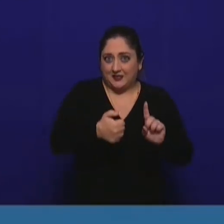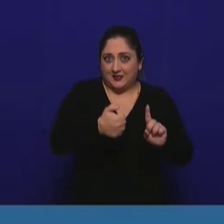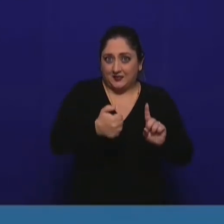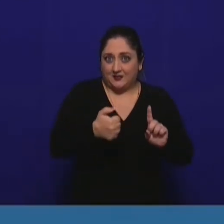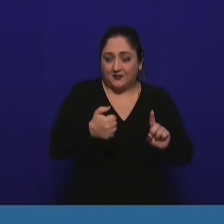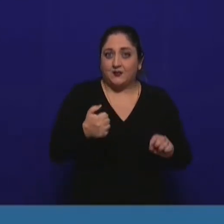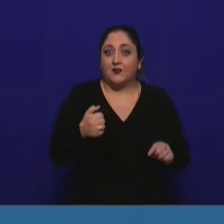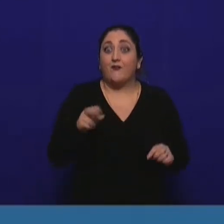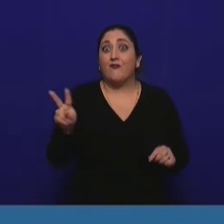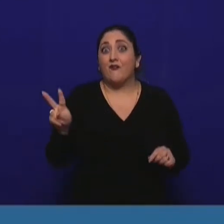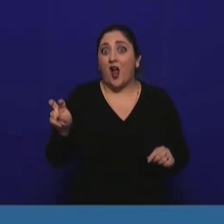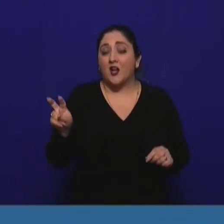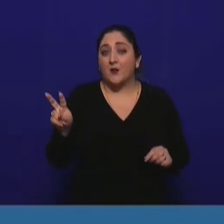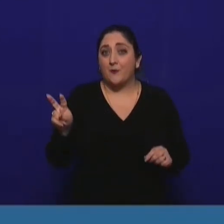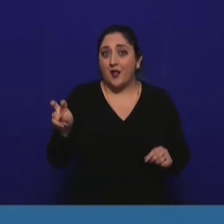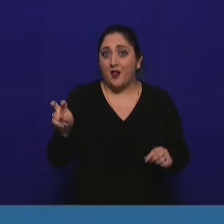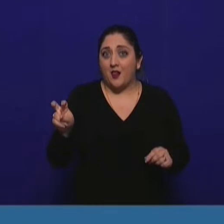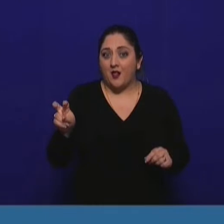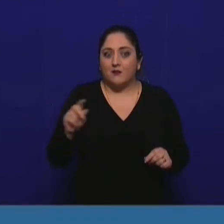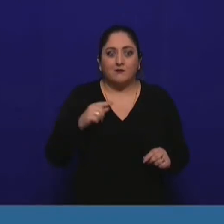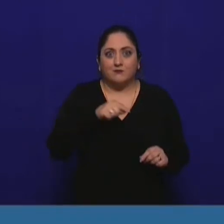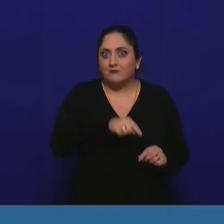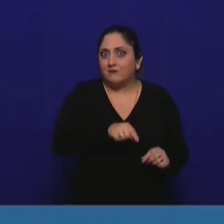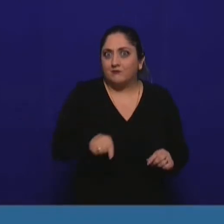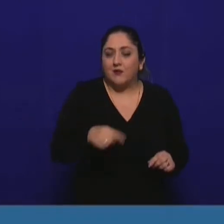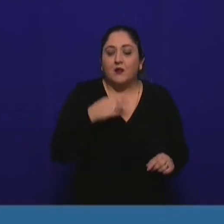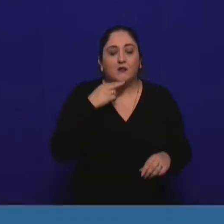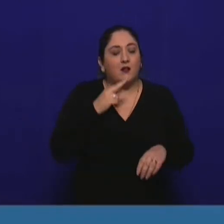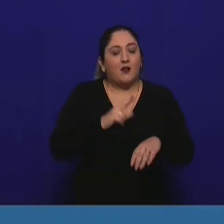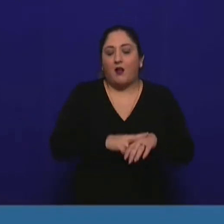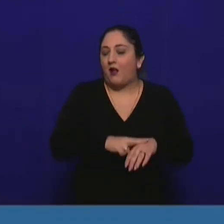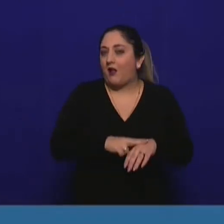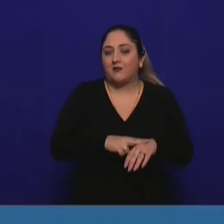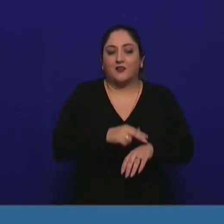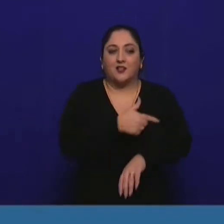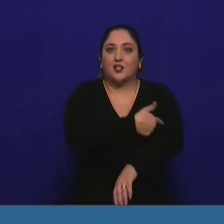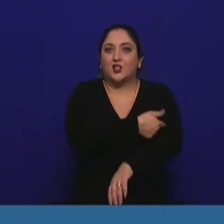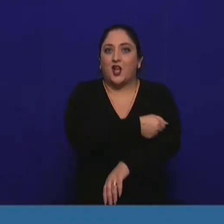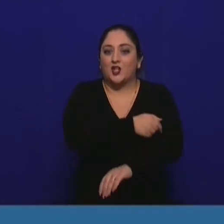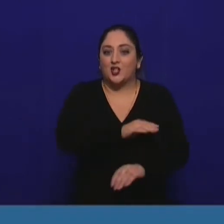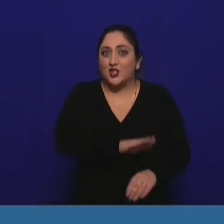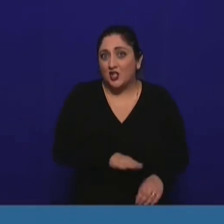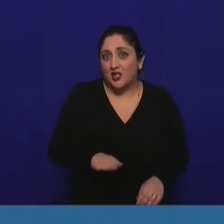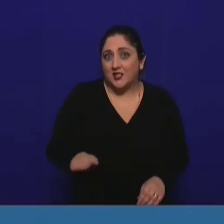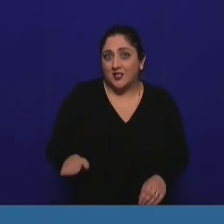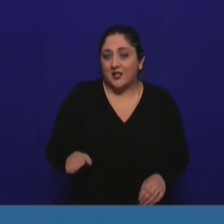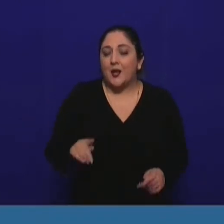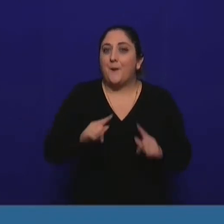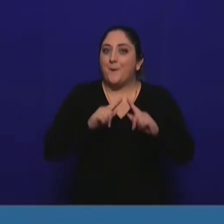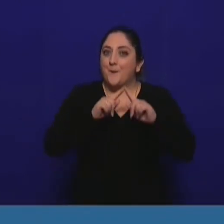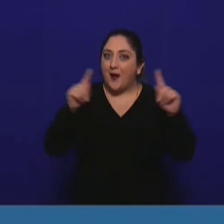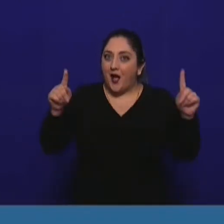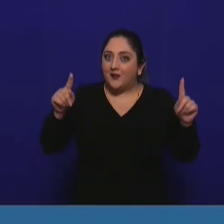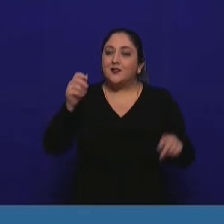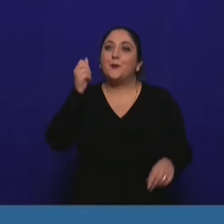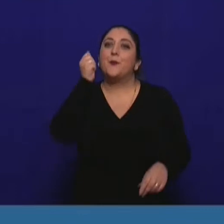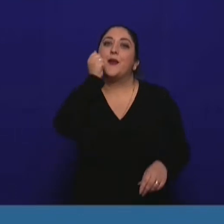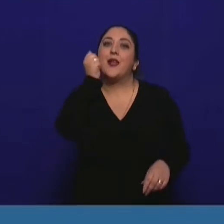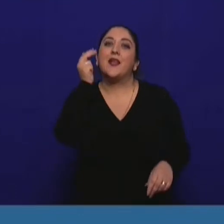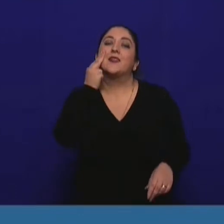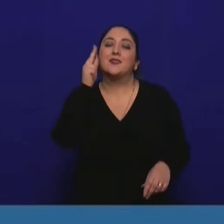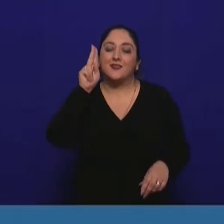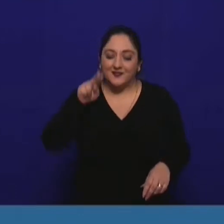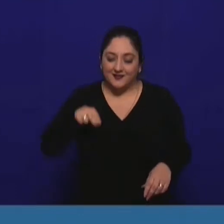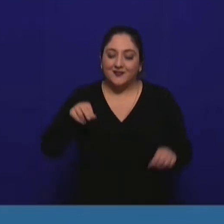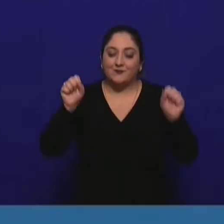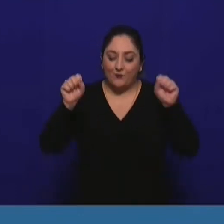are part of these vulnerable groups. These children, according to the current indications of the vaccination, cannot take the vaccine right now.